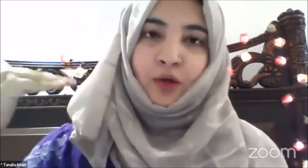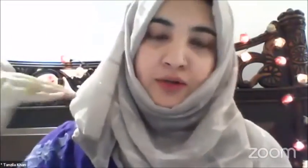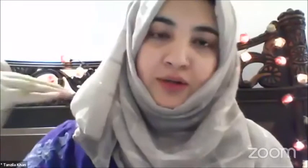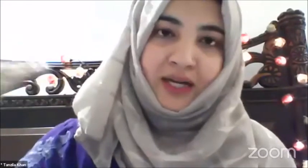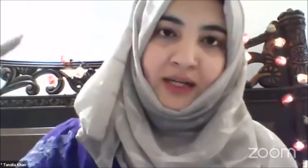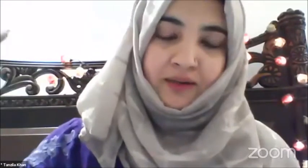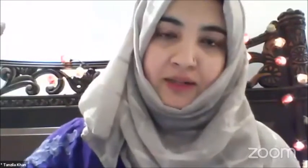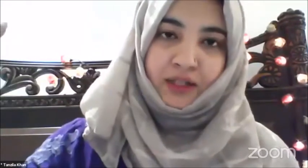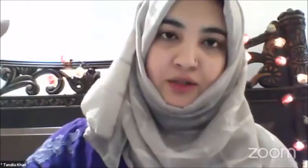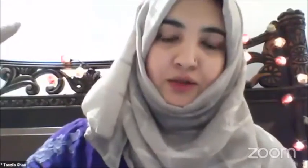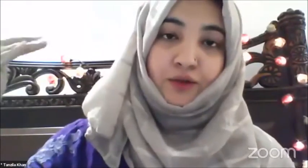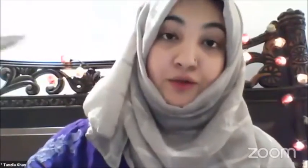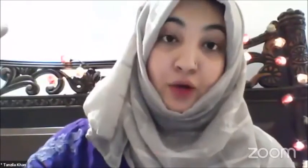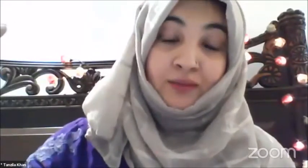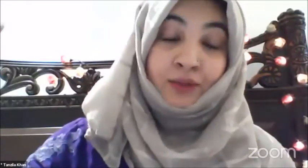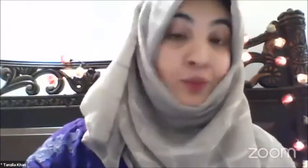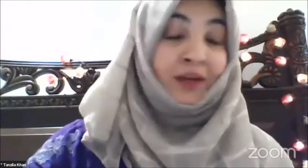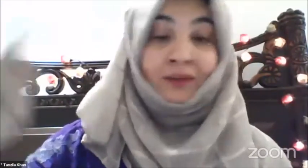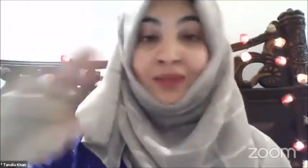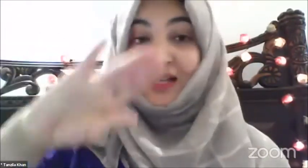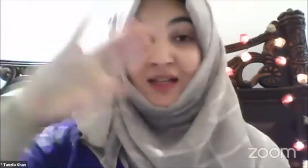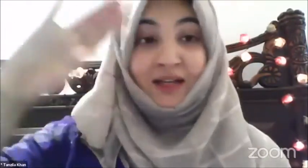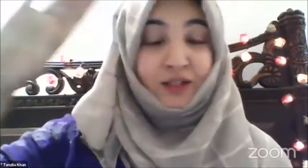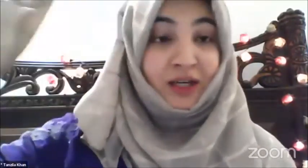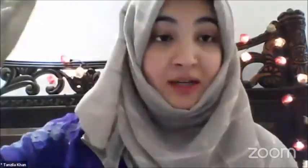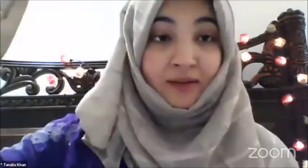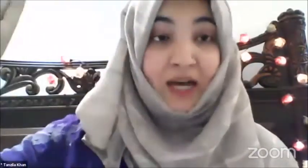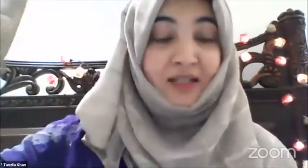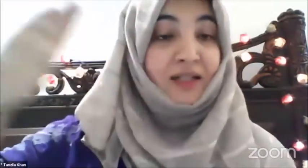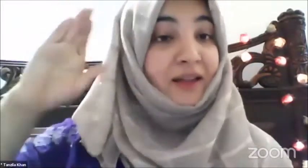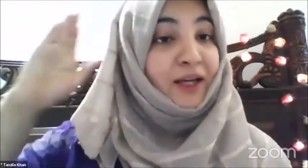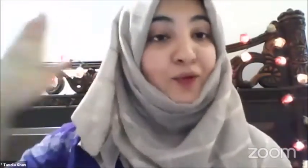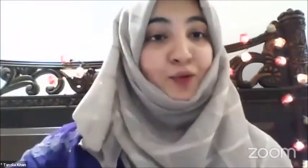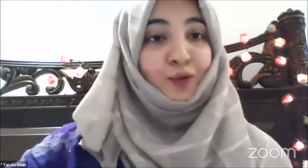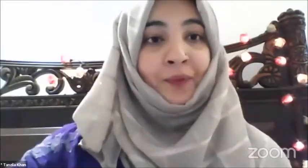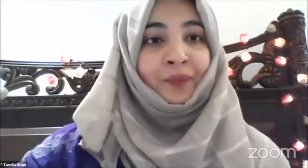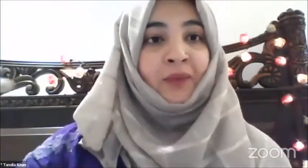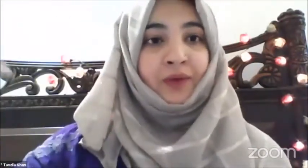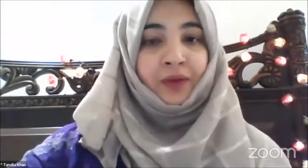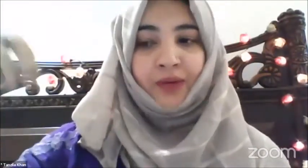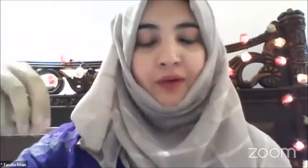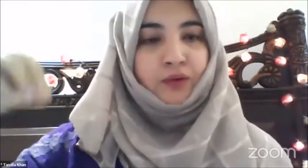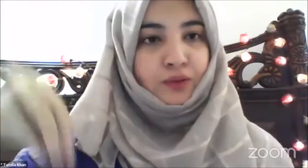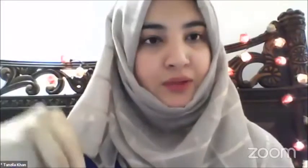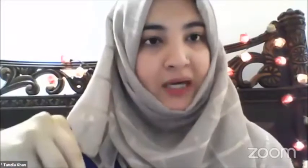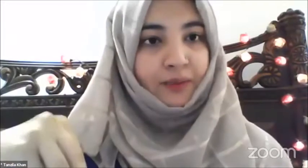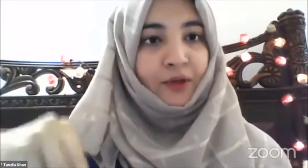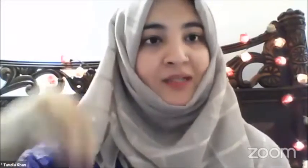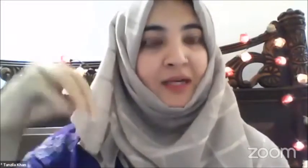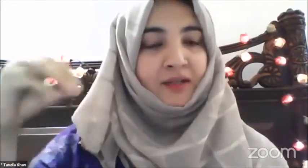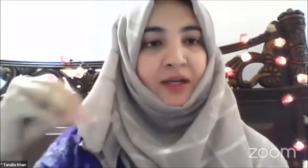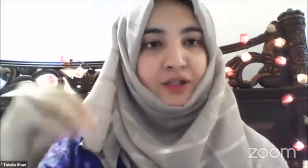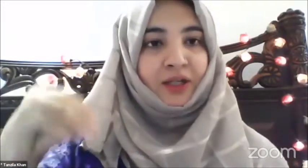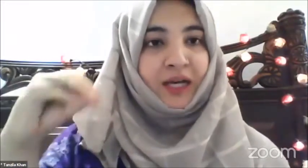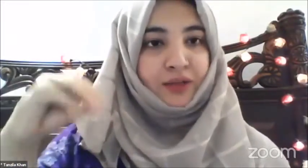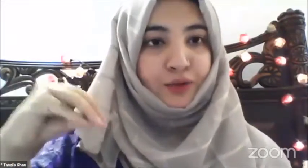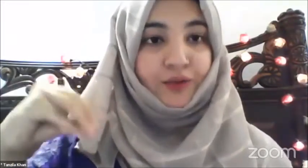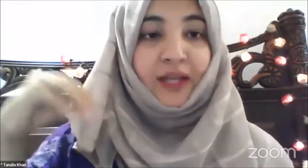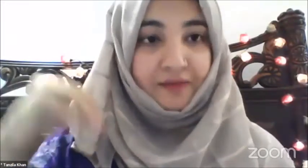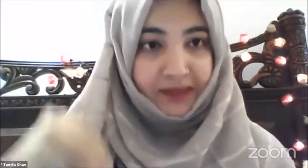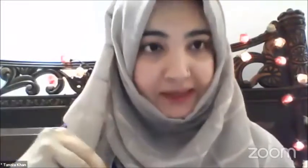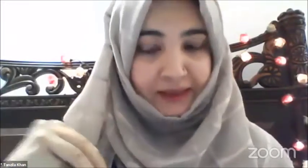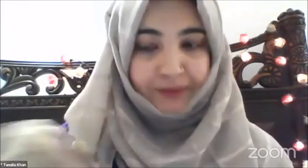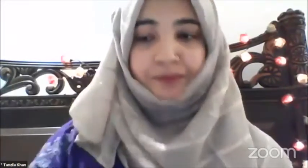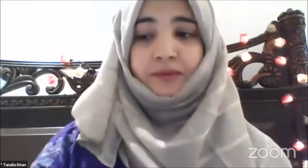We also ignite conversations on forums where SRHR has nothing to do, but we're proud to do that because SRHR has to do